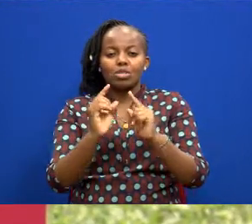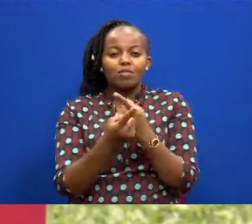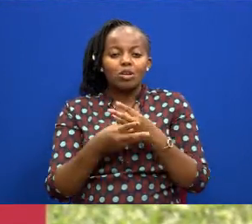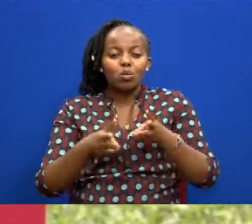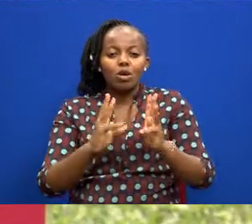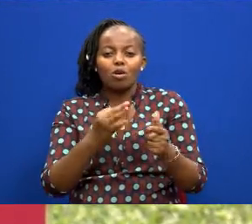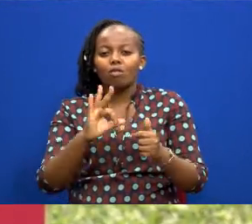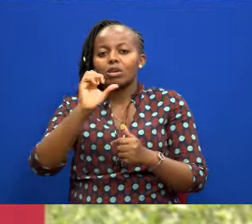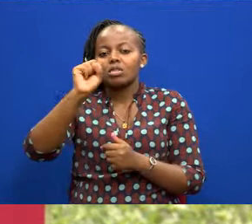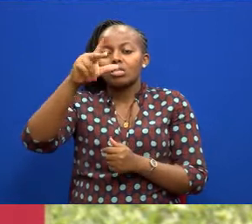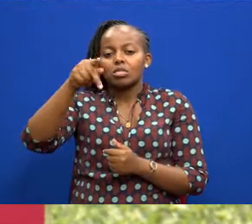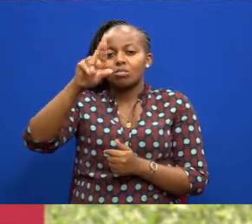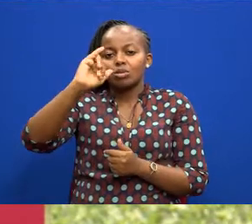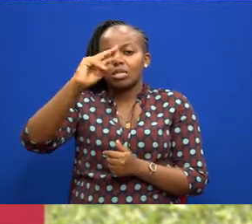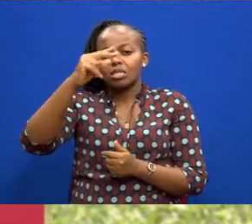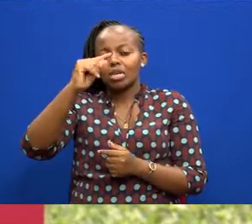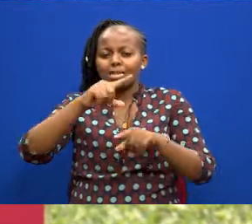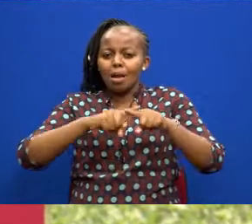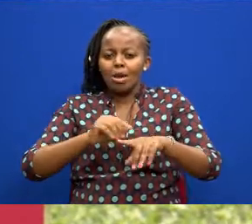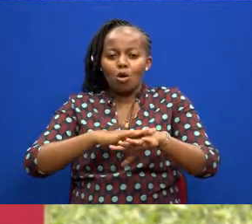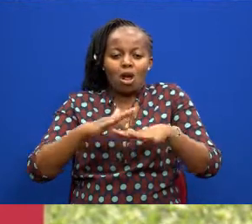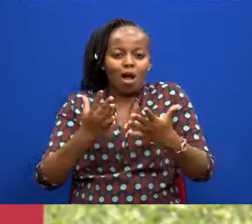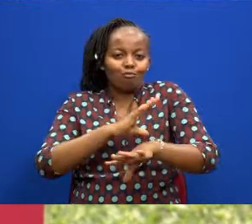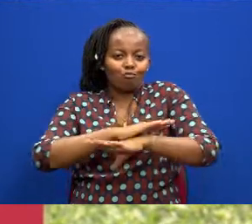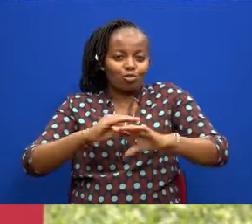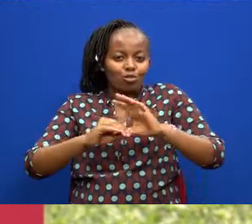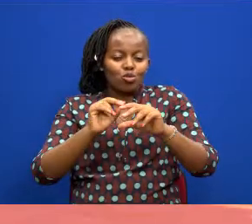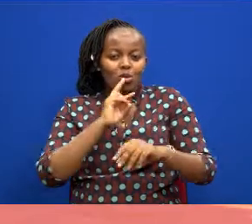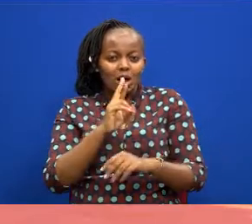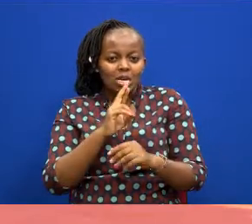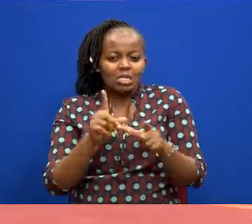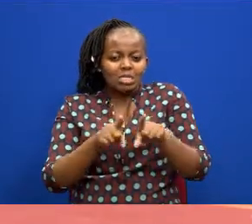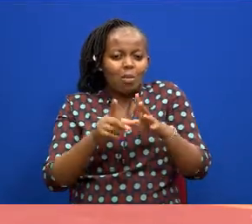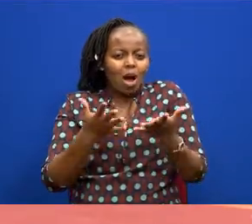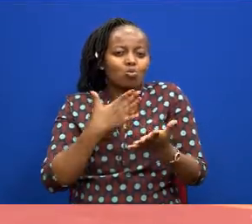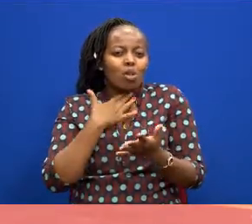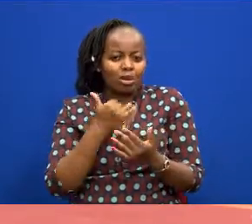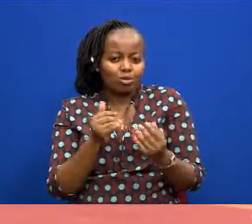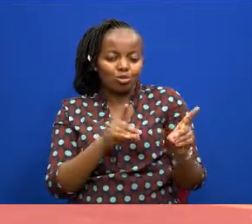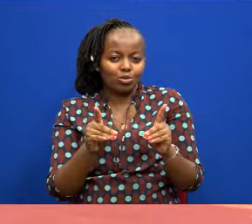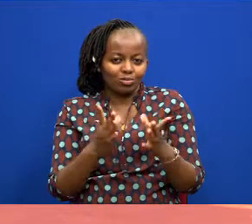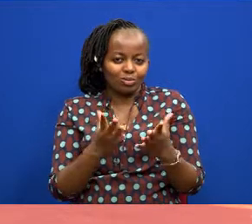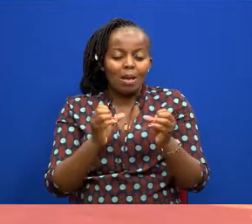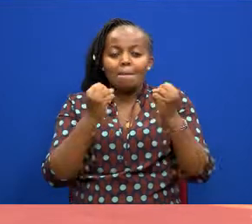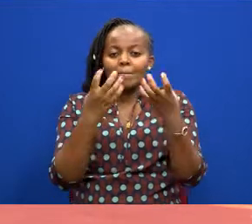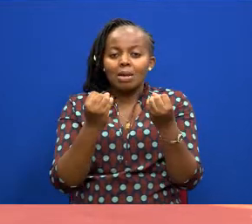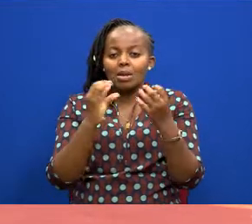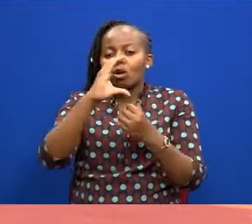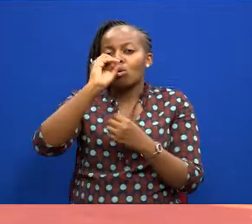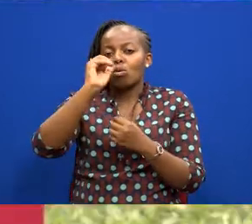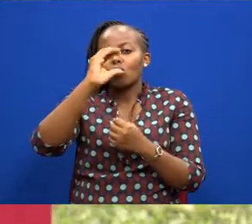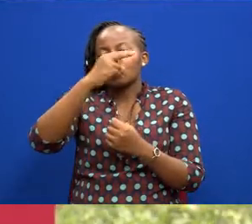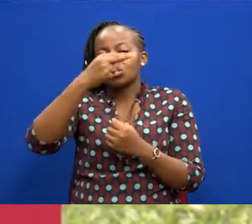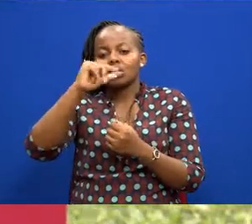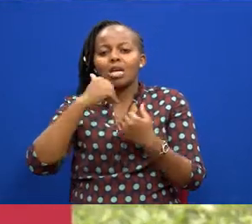way of doing it, depending on how comfortable you are and how you like to do it. Many coaches have different